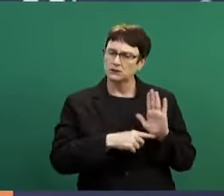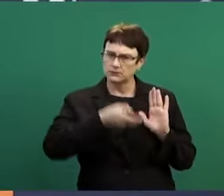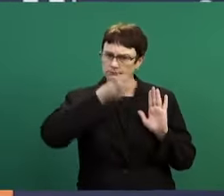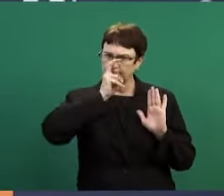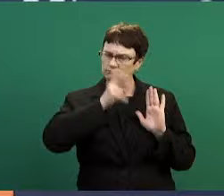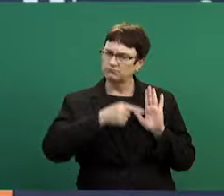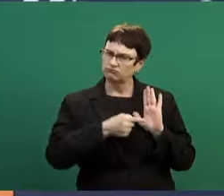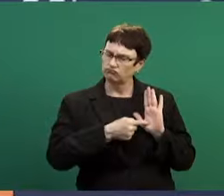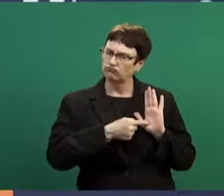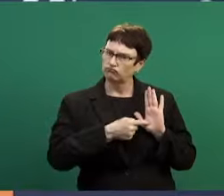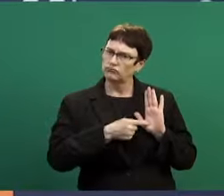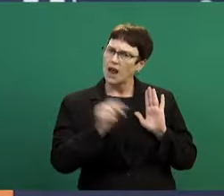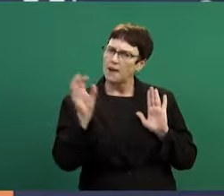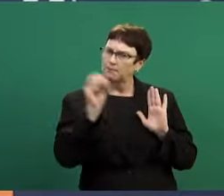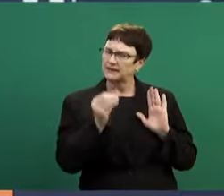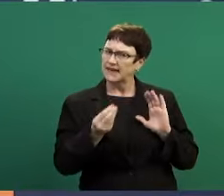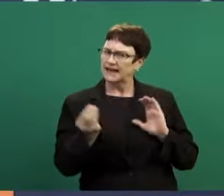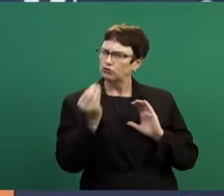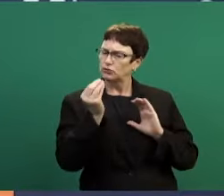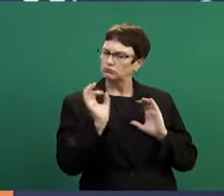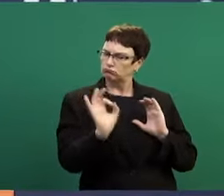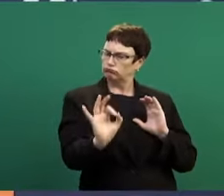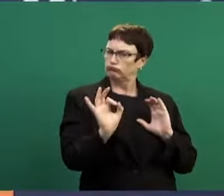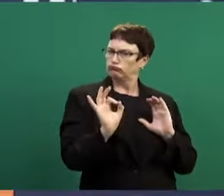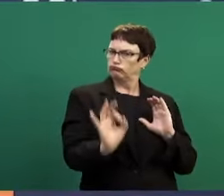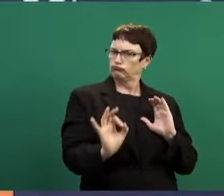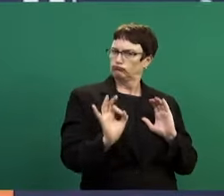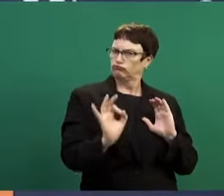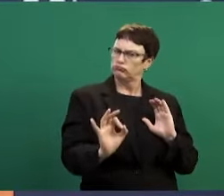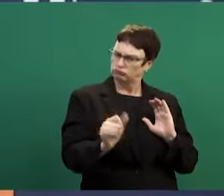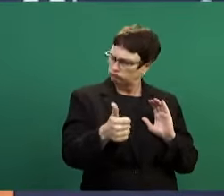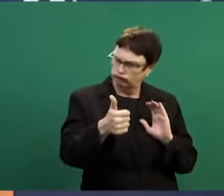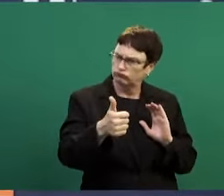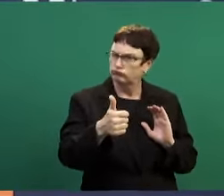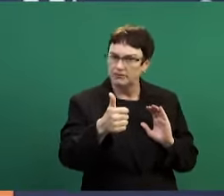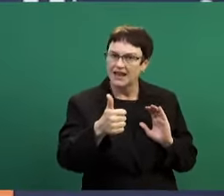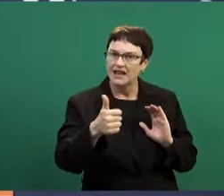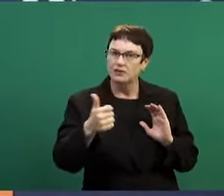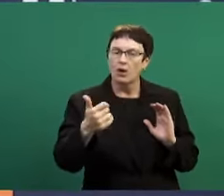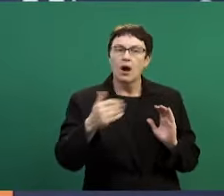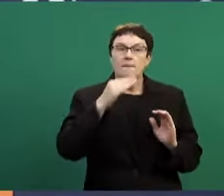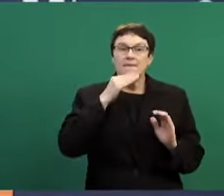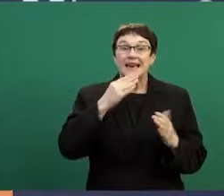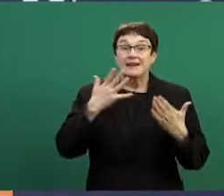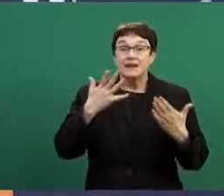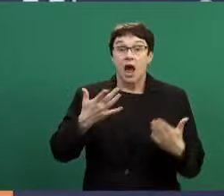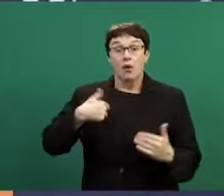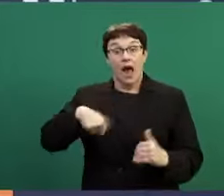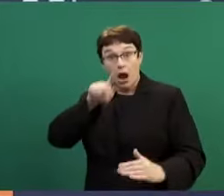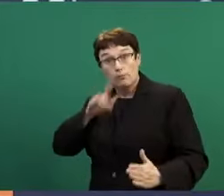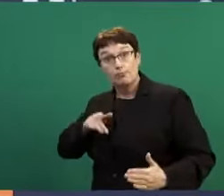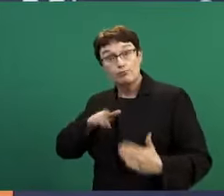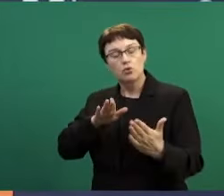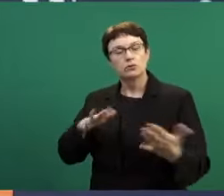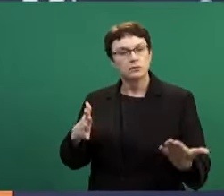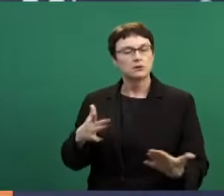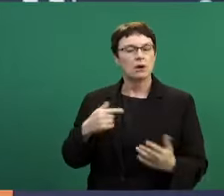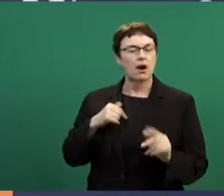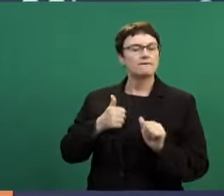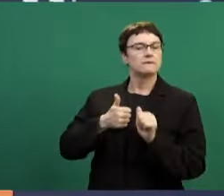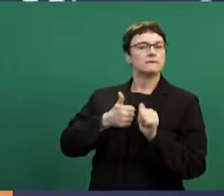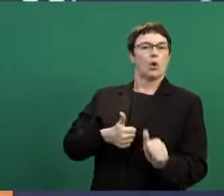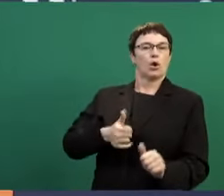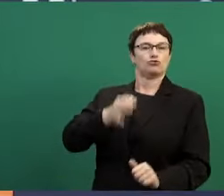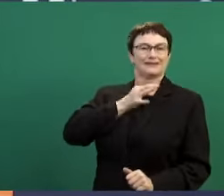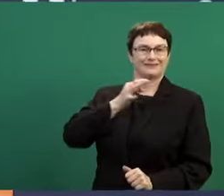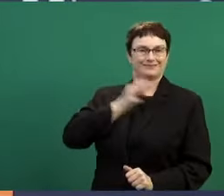consistent with our outlook, that we've got to be now in a risk-based approach and identify those risks